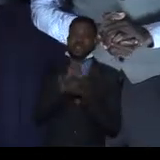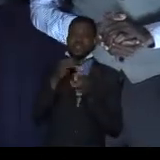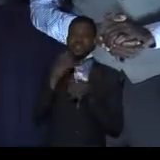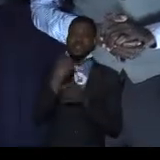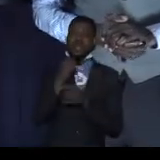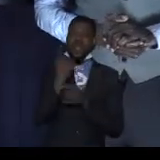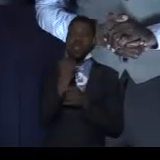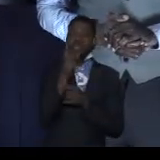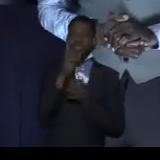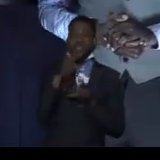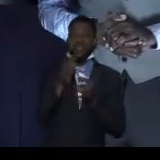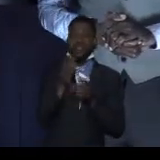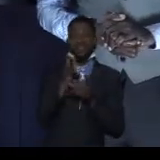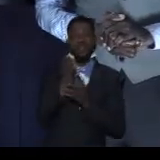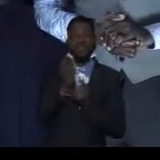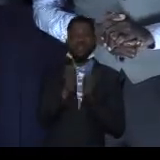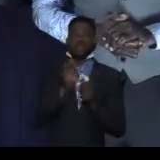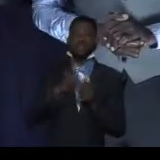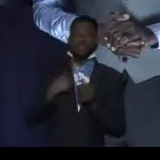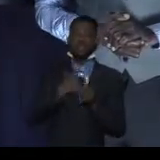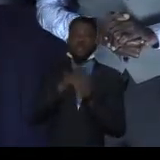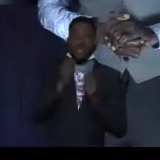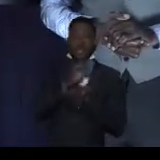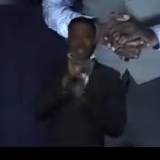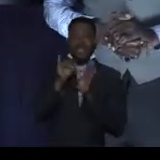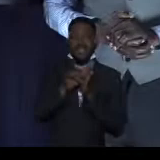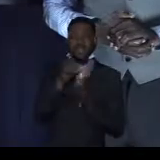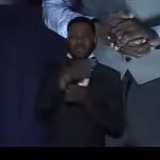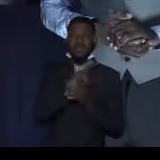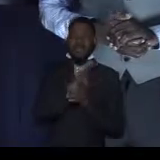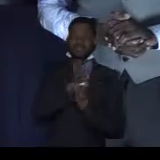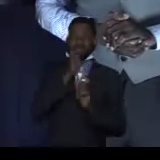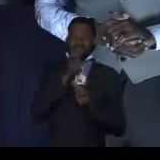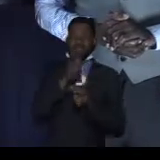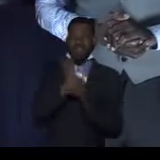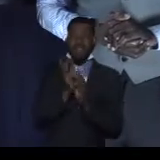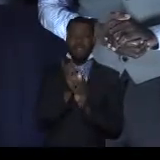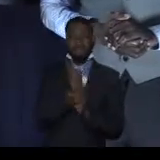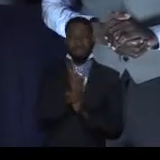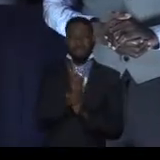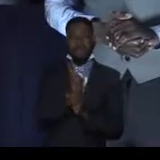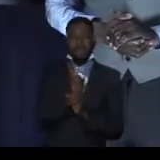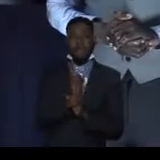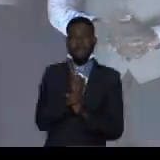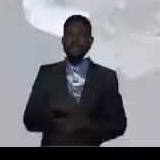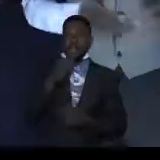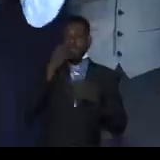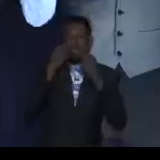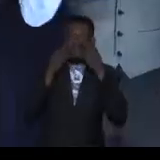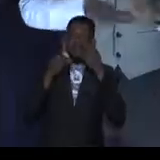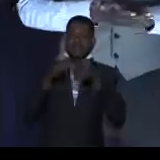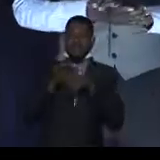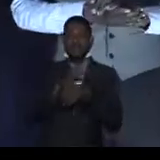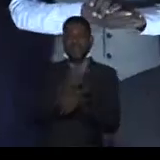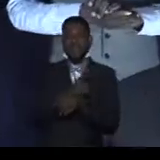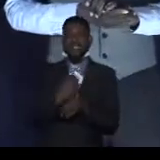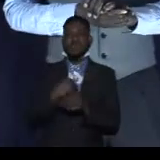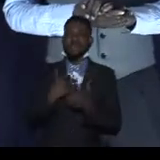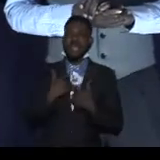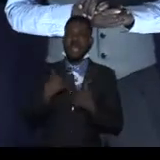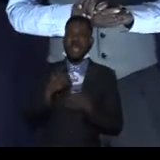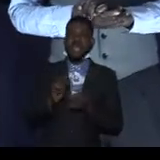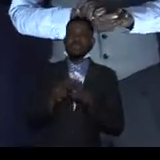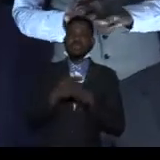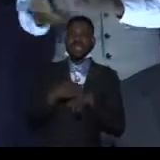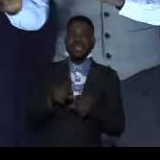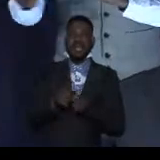authority. That is the only way through which we can identify you and appraise you accordingly. Fun-filled lessons we